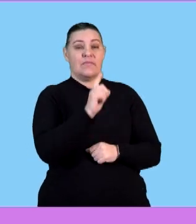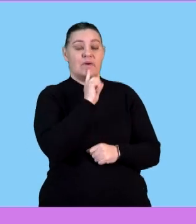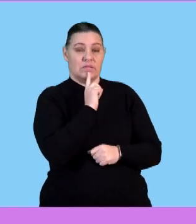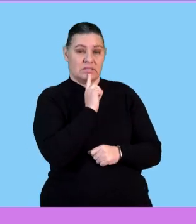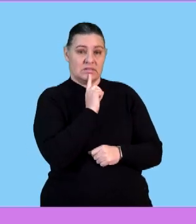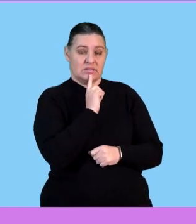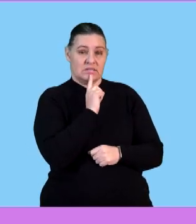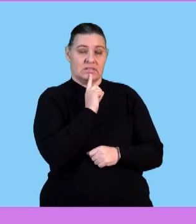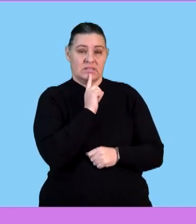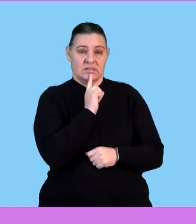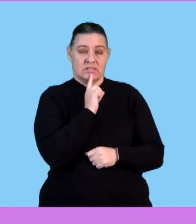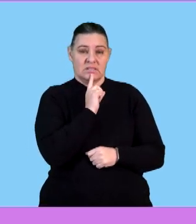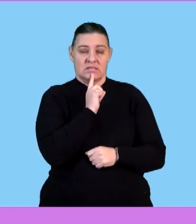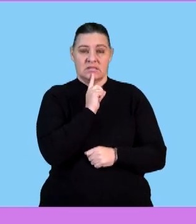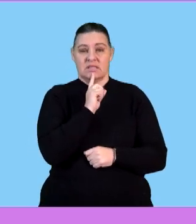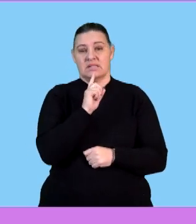11,000